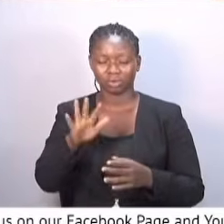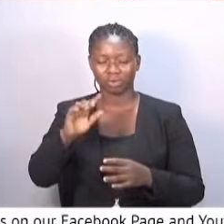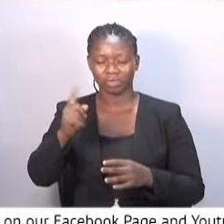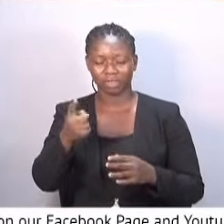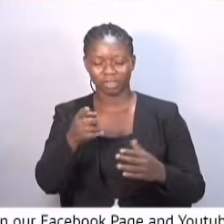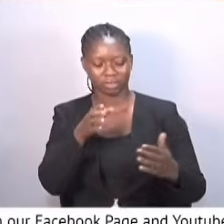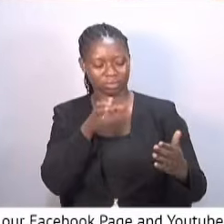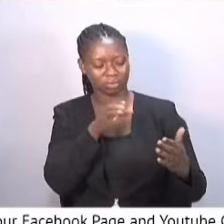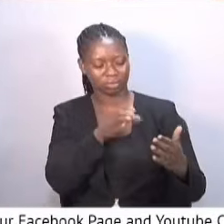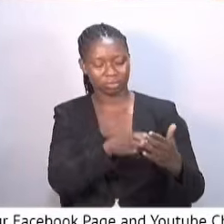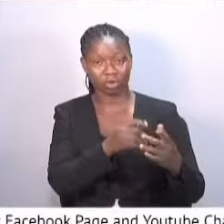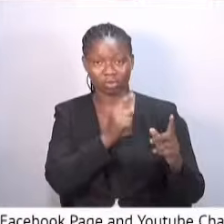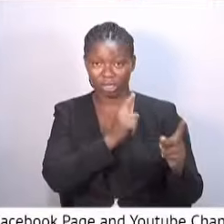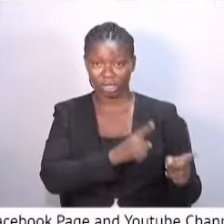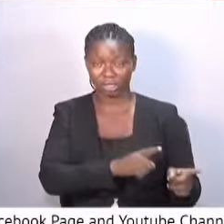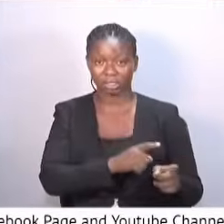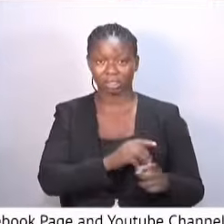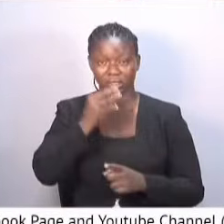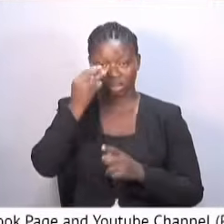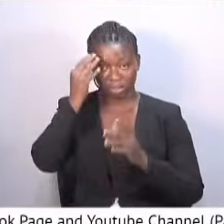first paragraph of your answers.